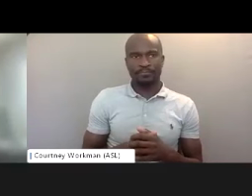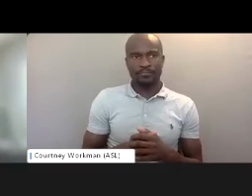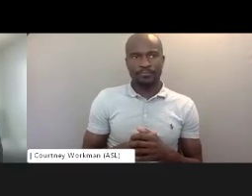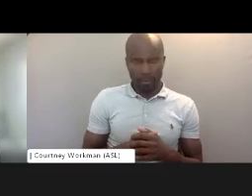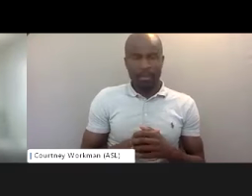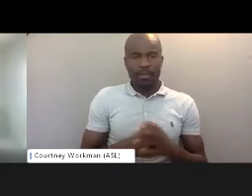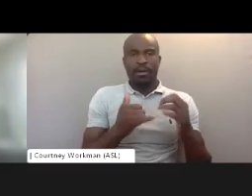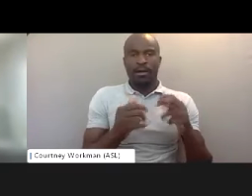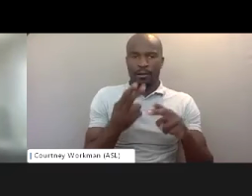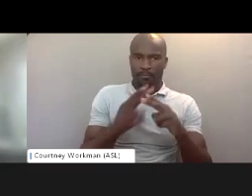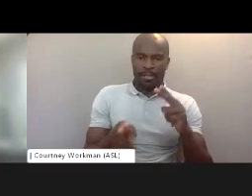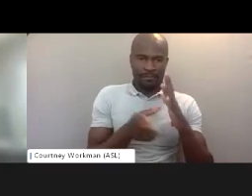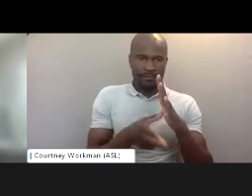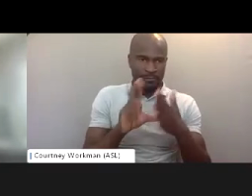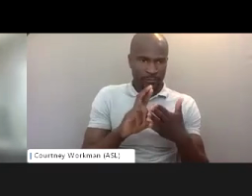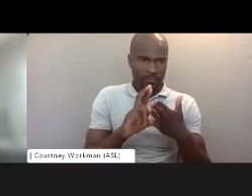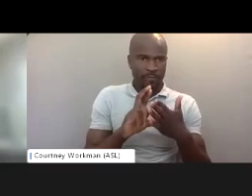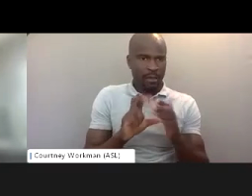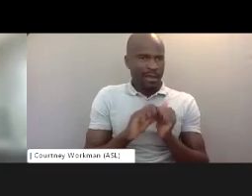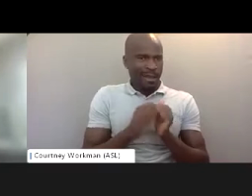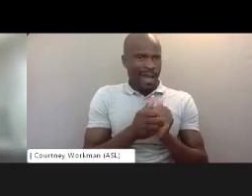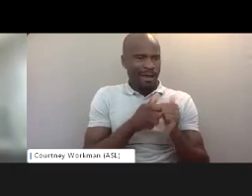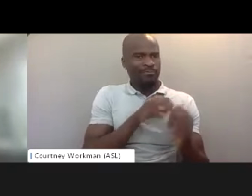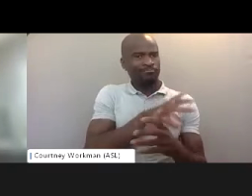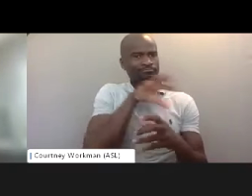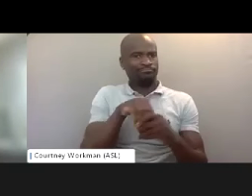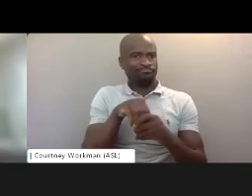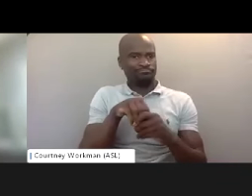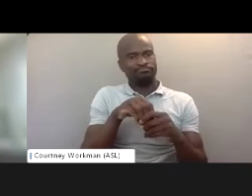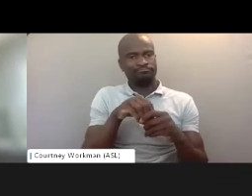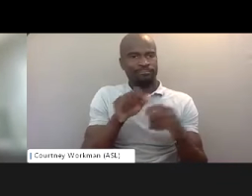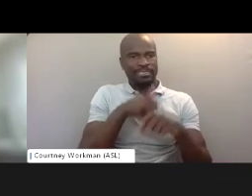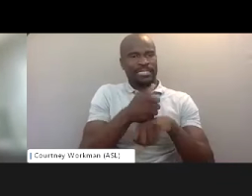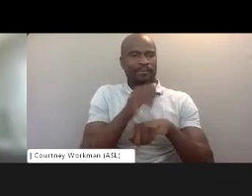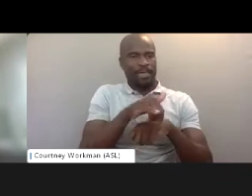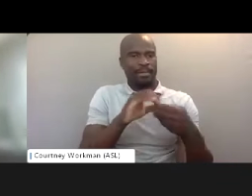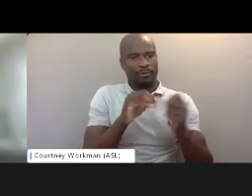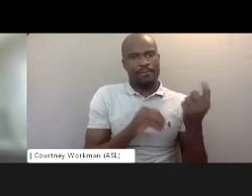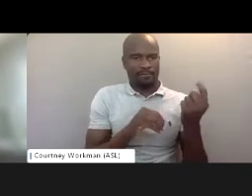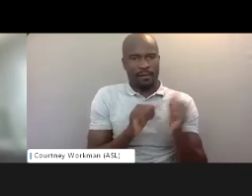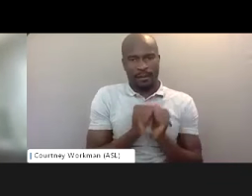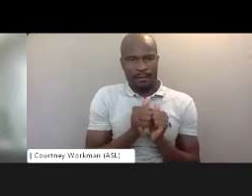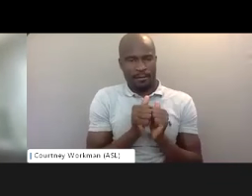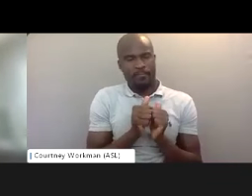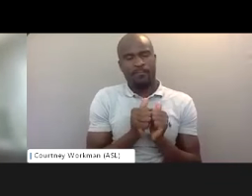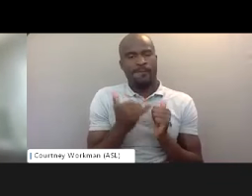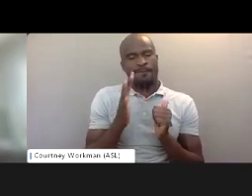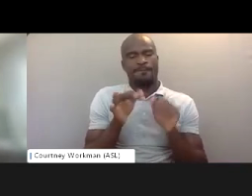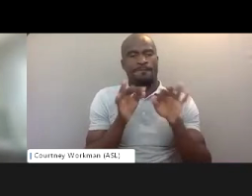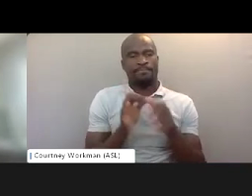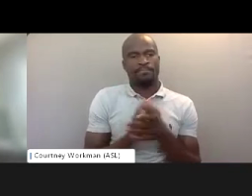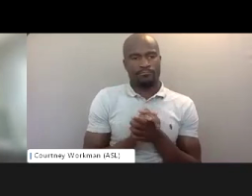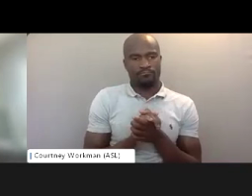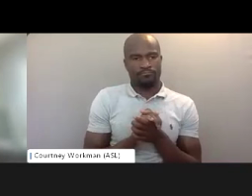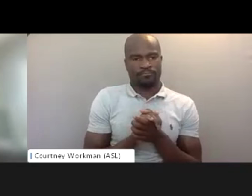a community and working through best practice number 11. So on the next slide, you'll see that the biggest piece of what we